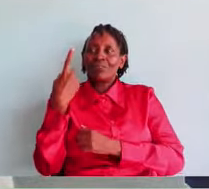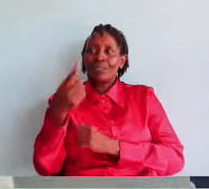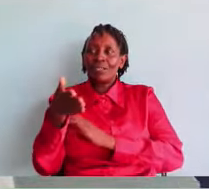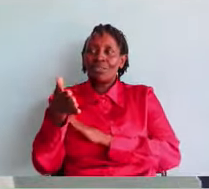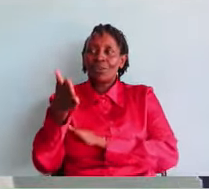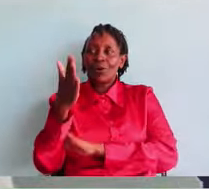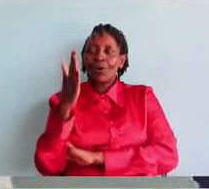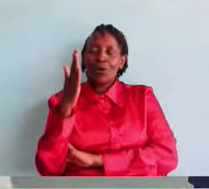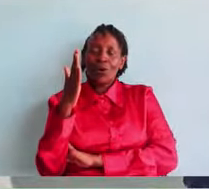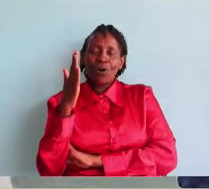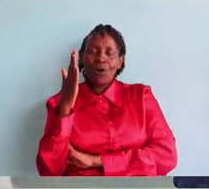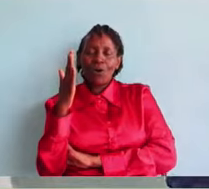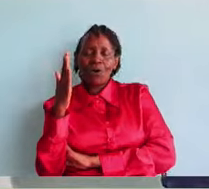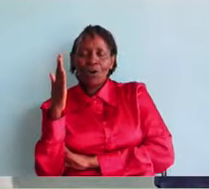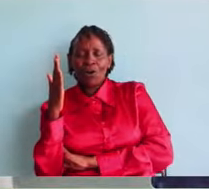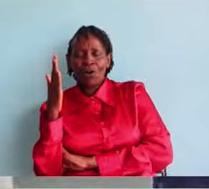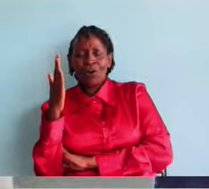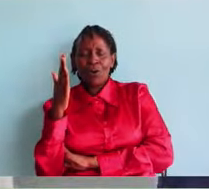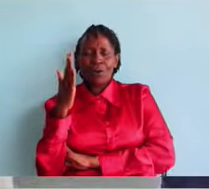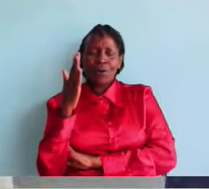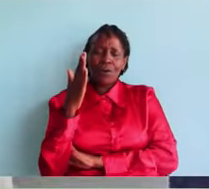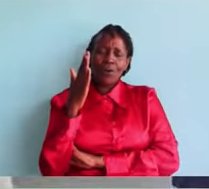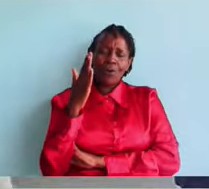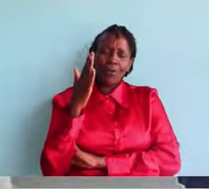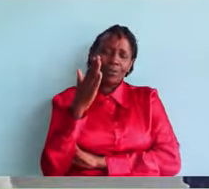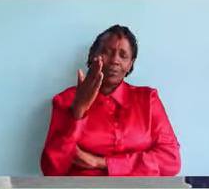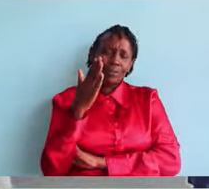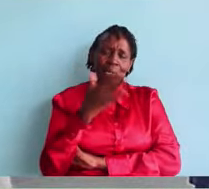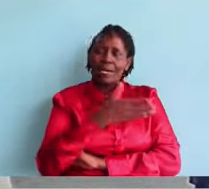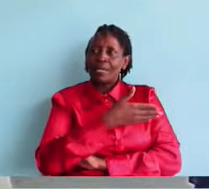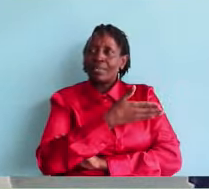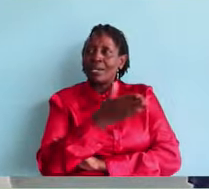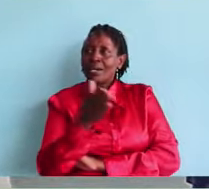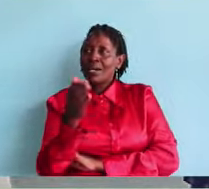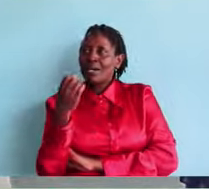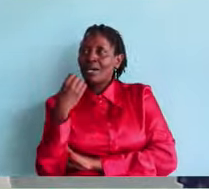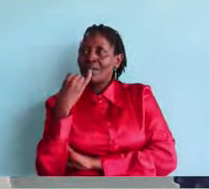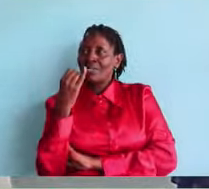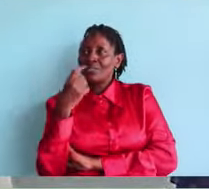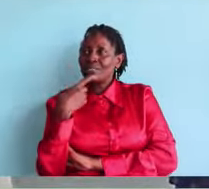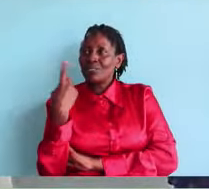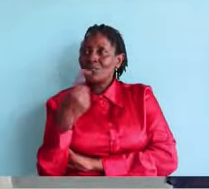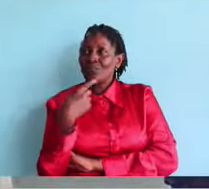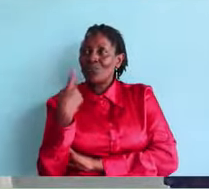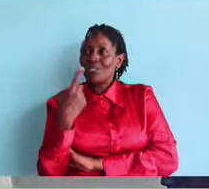Only one door. There